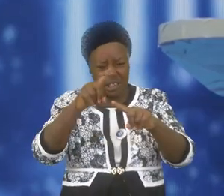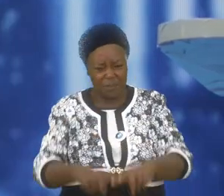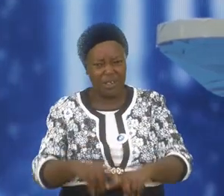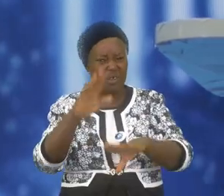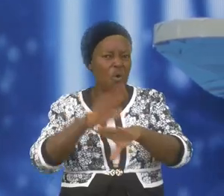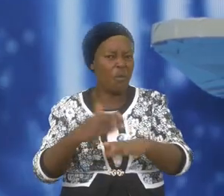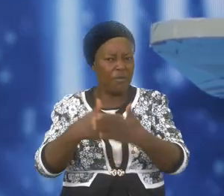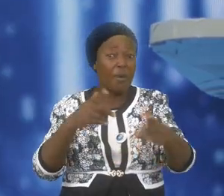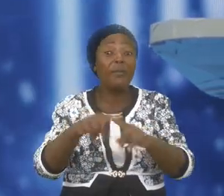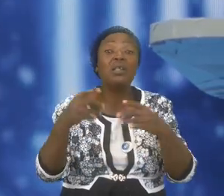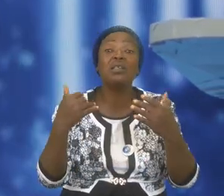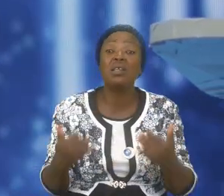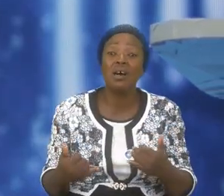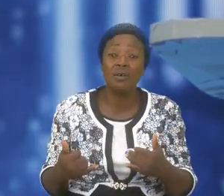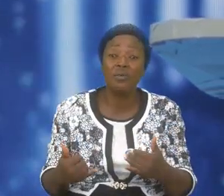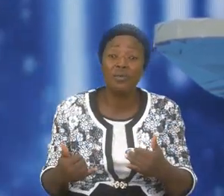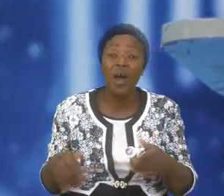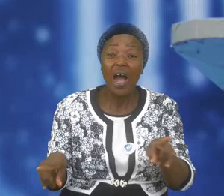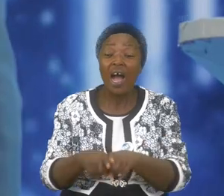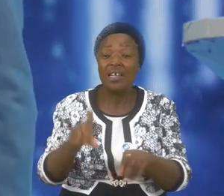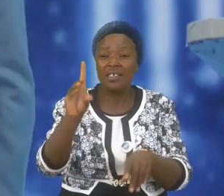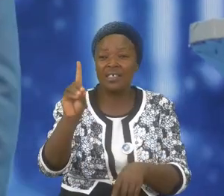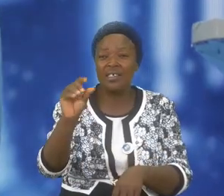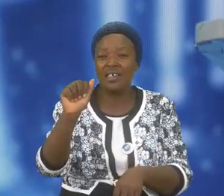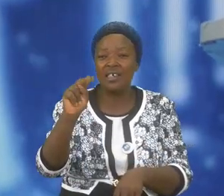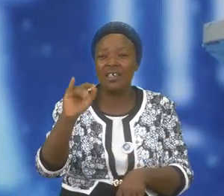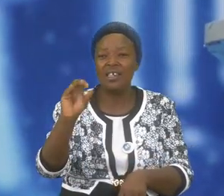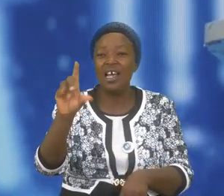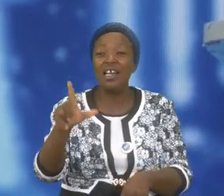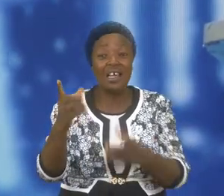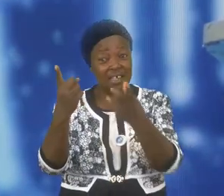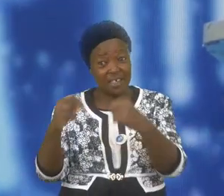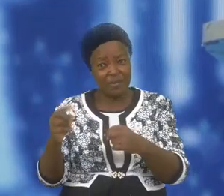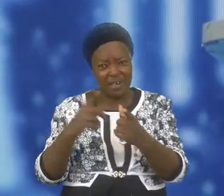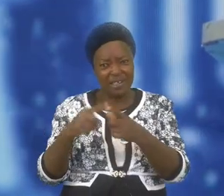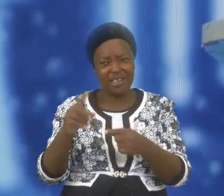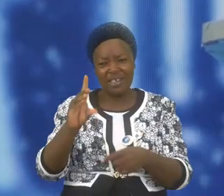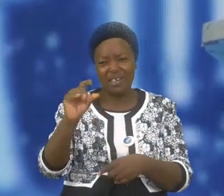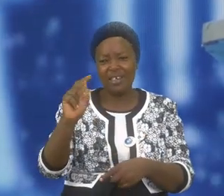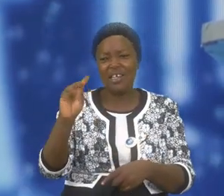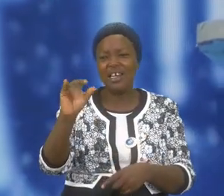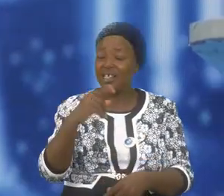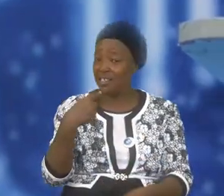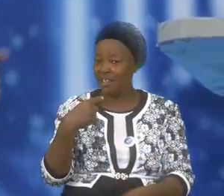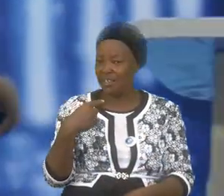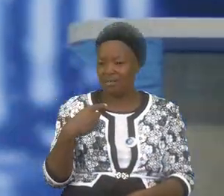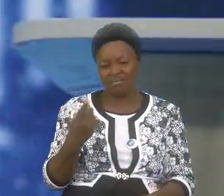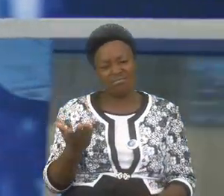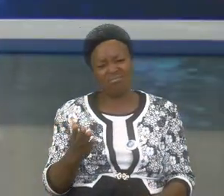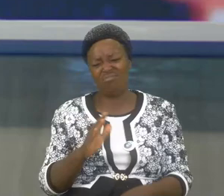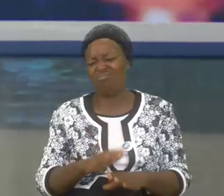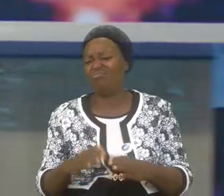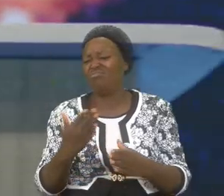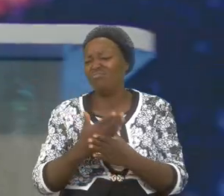came and said, and Daniel said, don't bother about that. There's a God in heaven. That